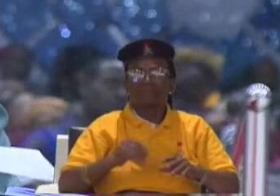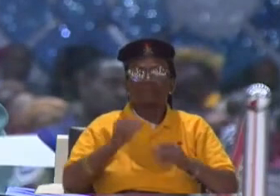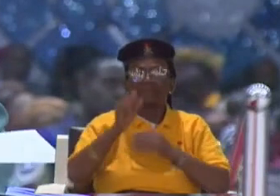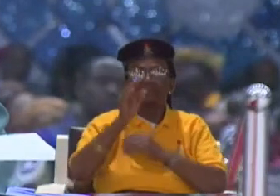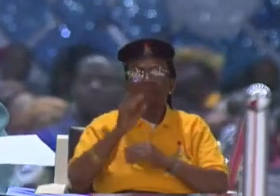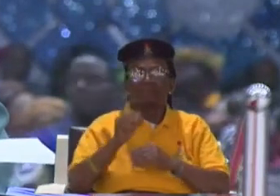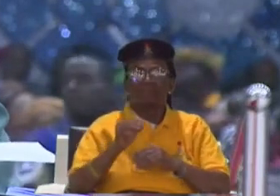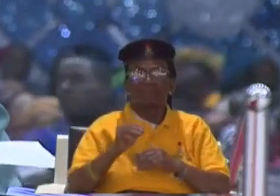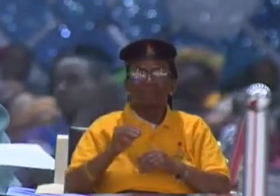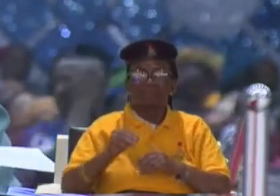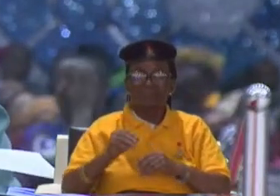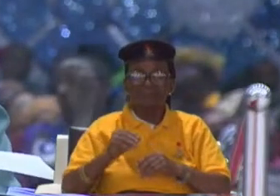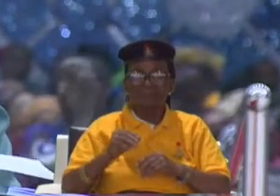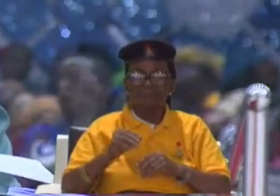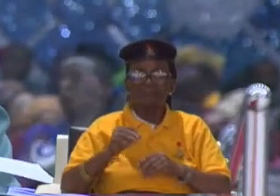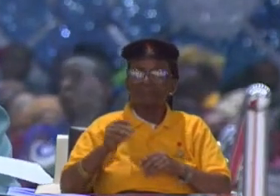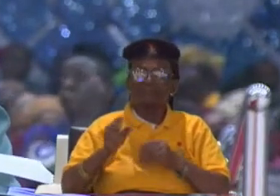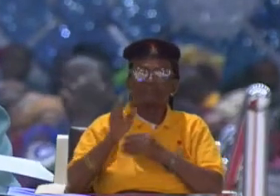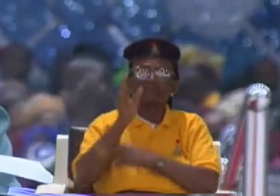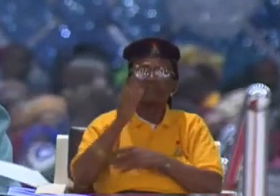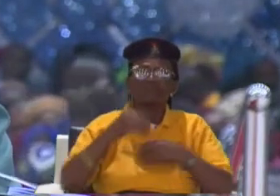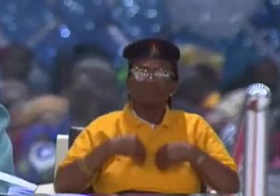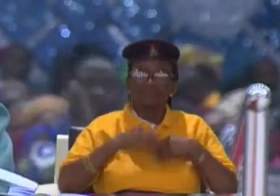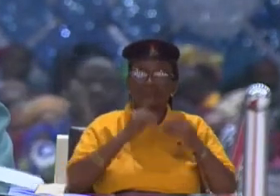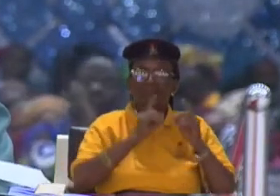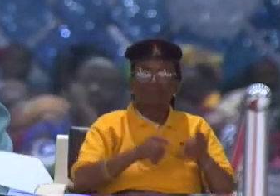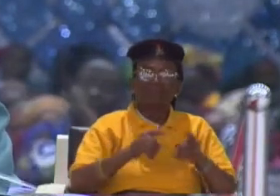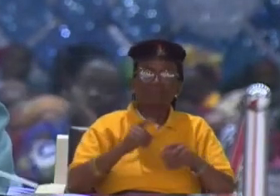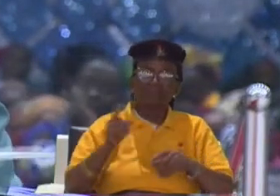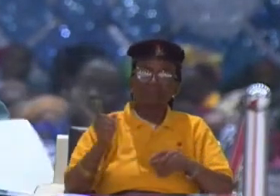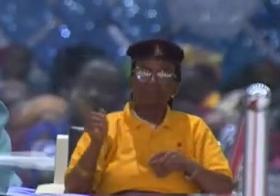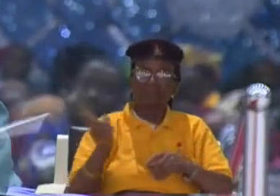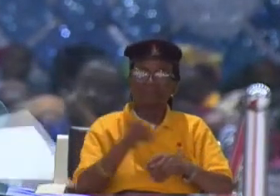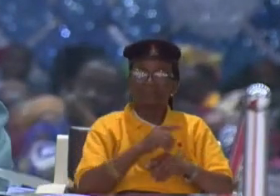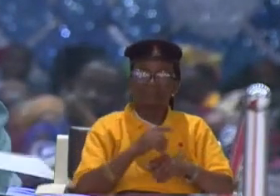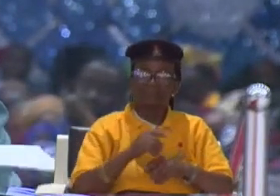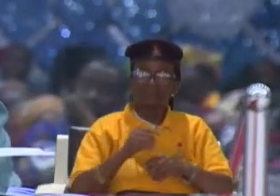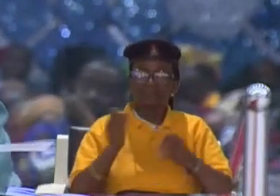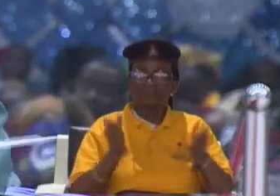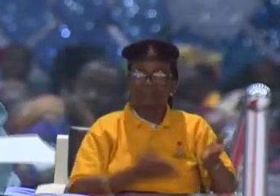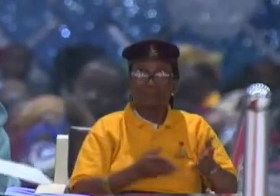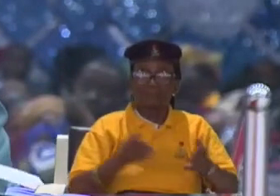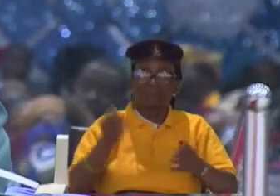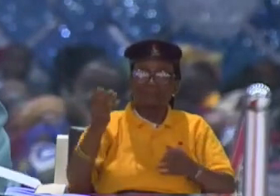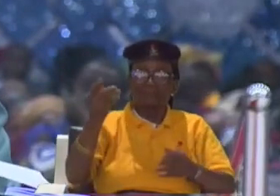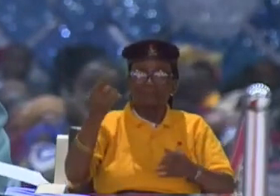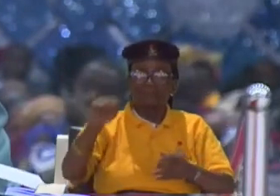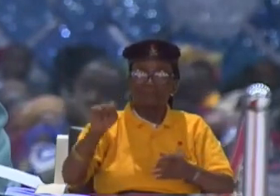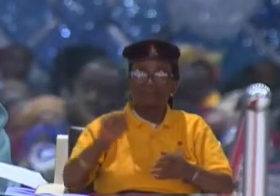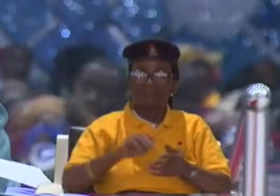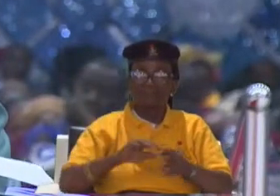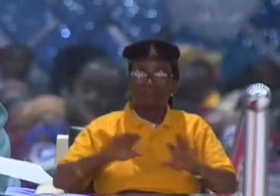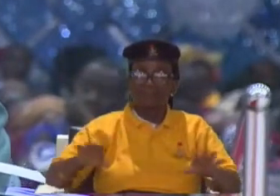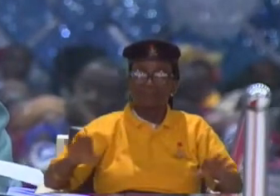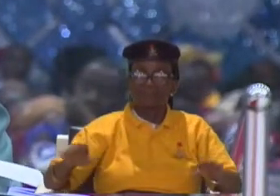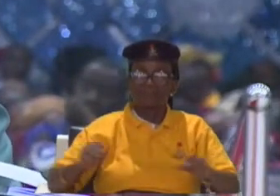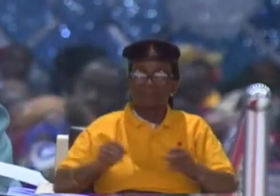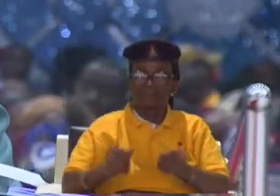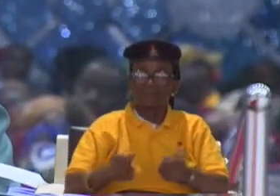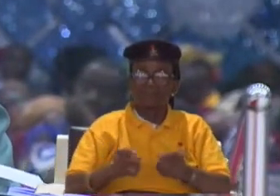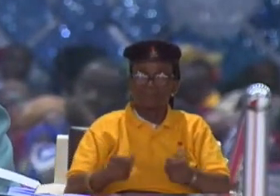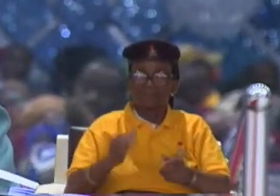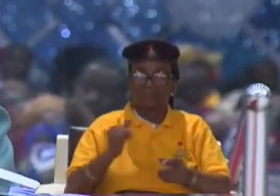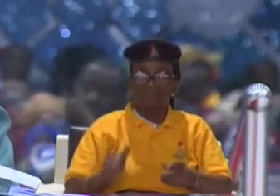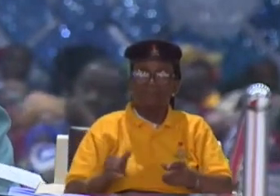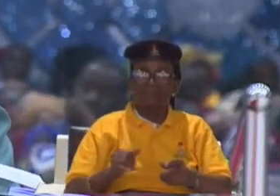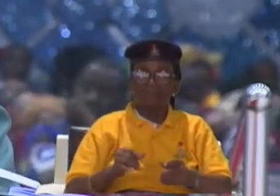to koja lo wa ni ti Olorun si ti da Olorun na bakan na. Bring the children quickly. E ko gbogbo awon omo na wa. So we